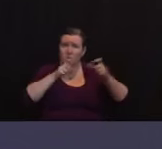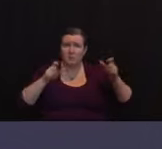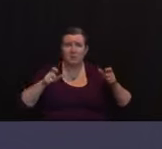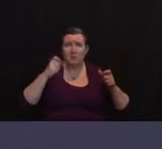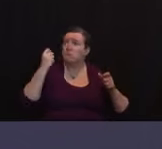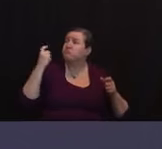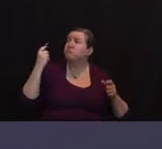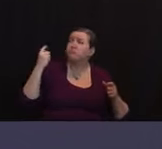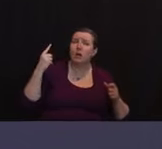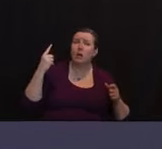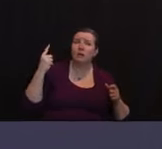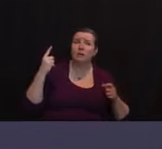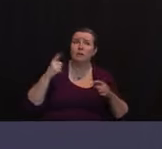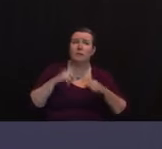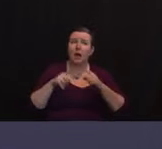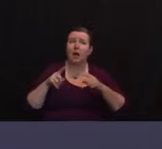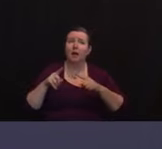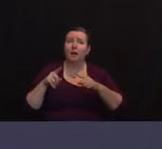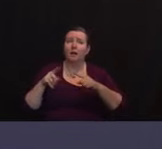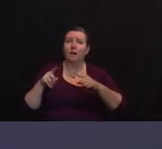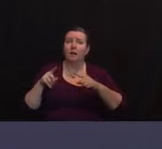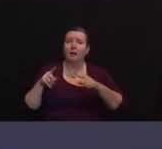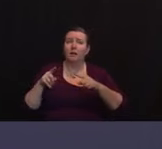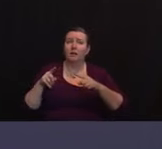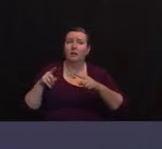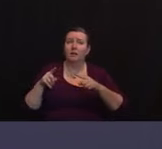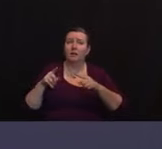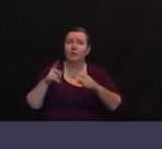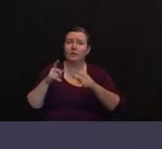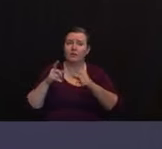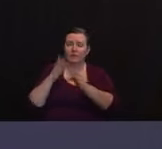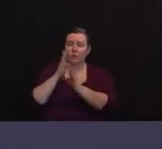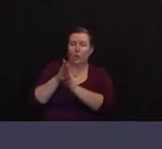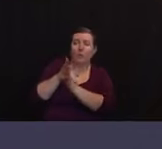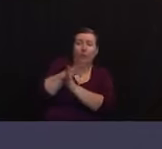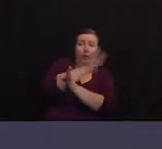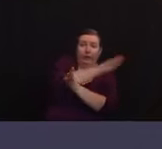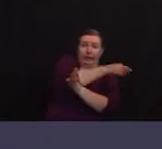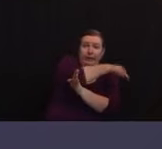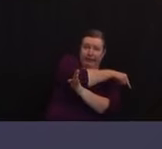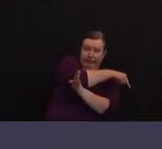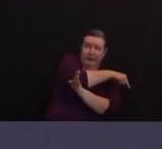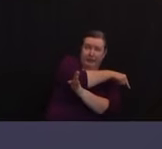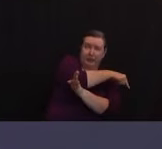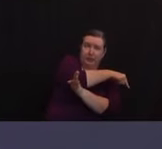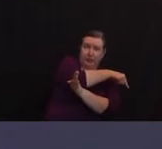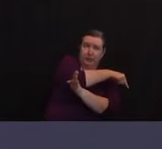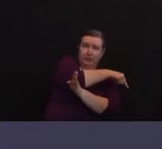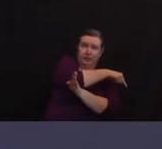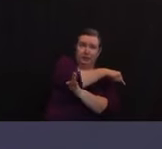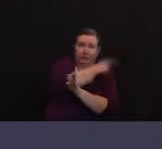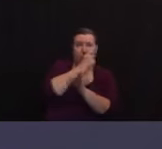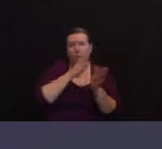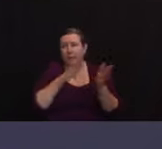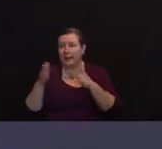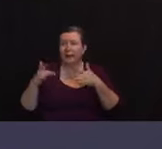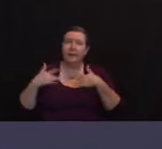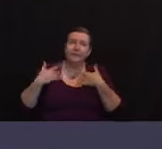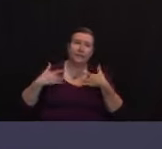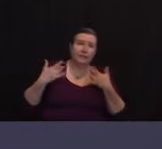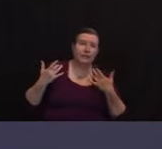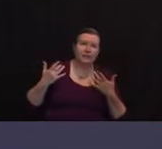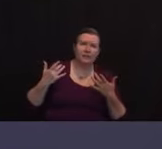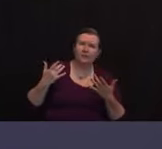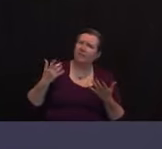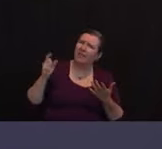long runway so they can plan whatever kind of an event they're going to have. And sort of connected to that question,